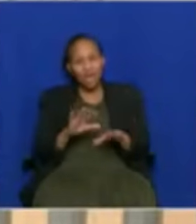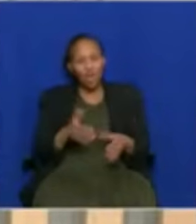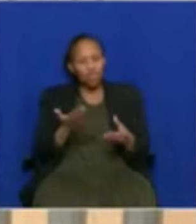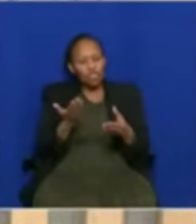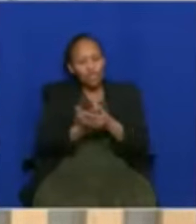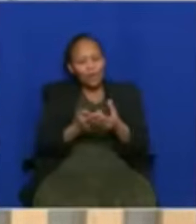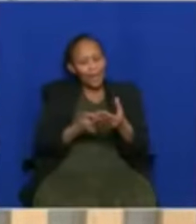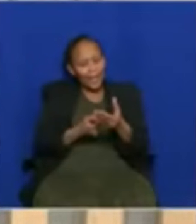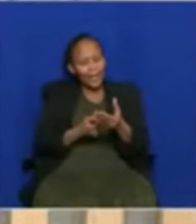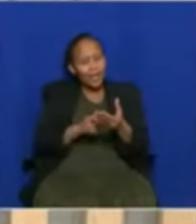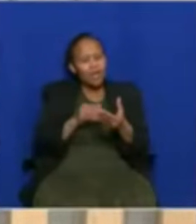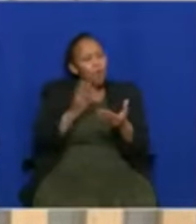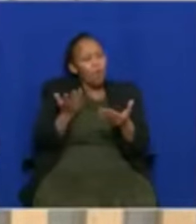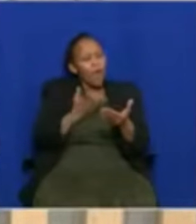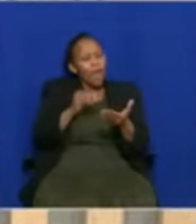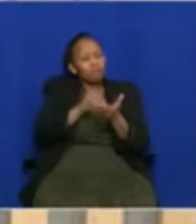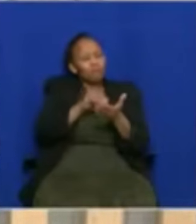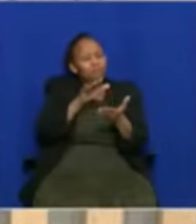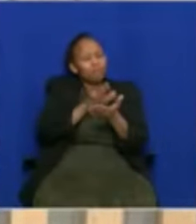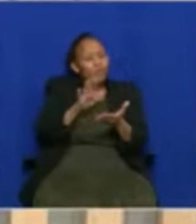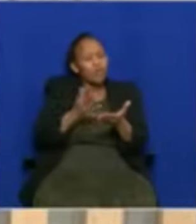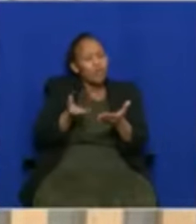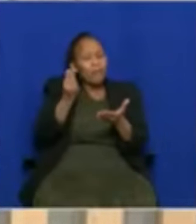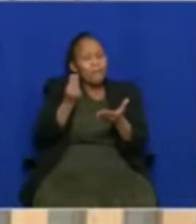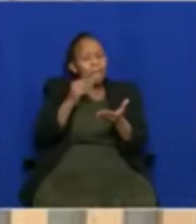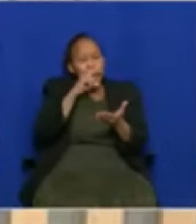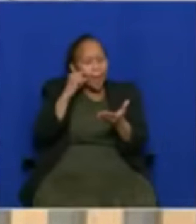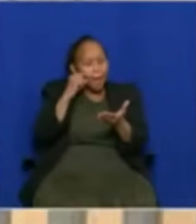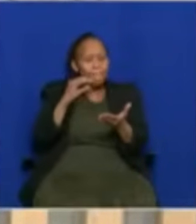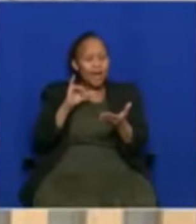her name and her ID number.